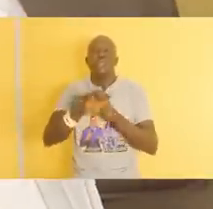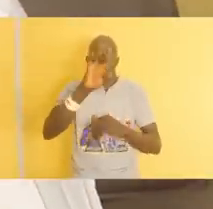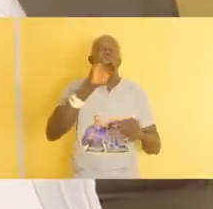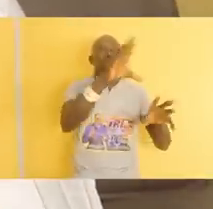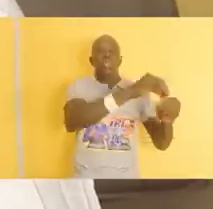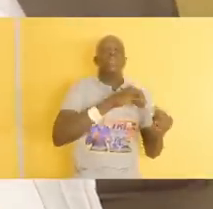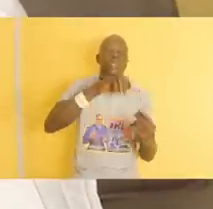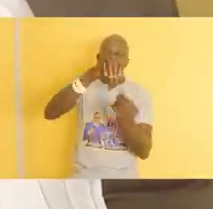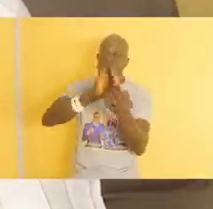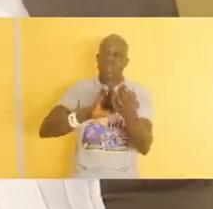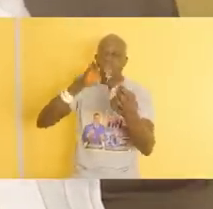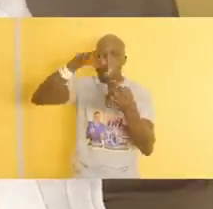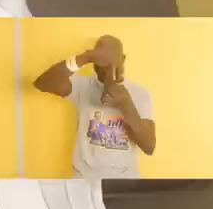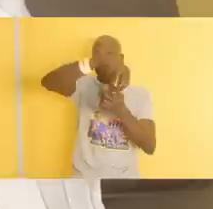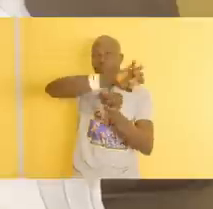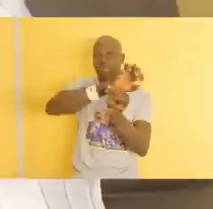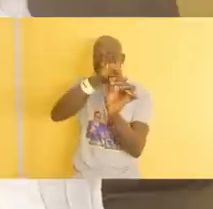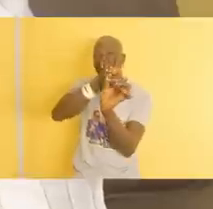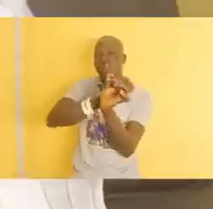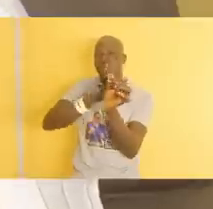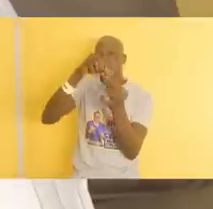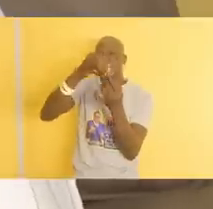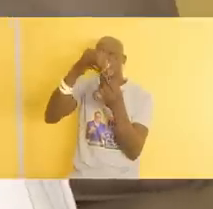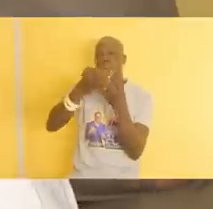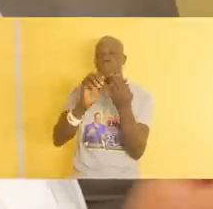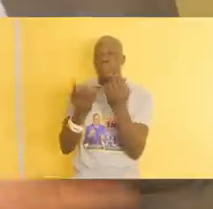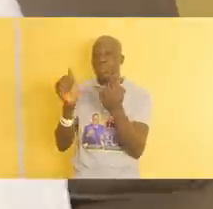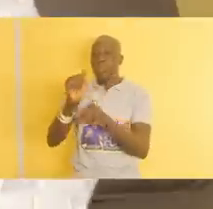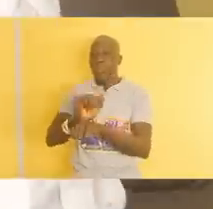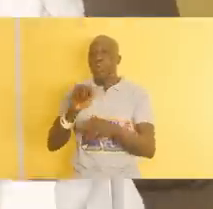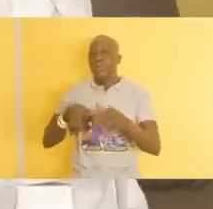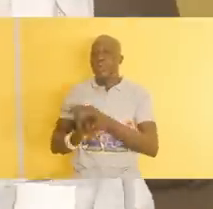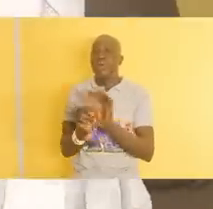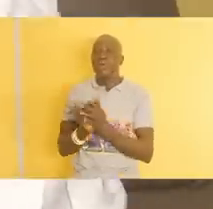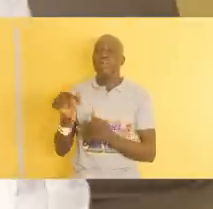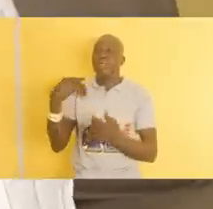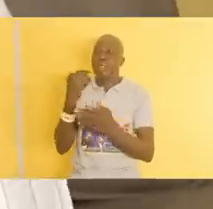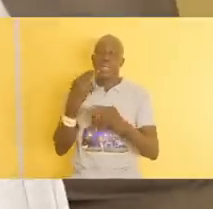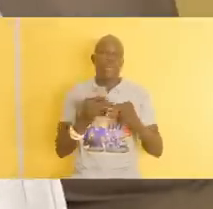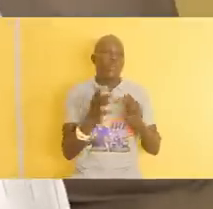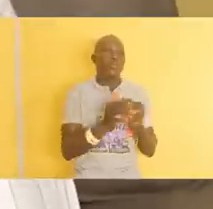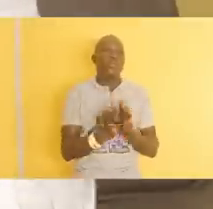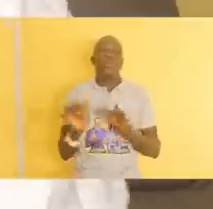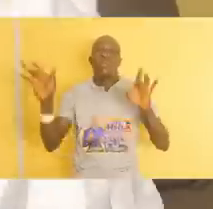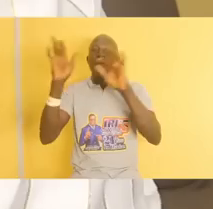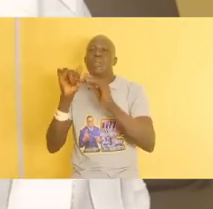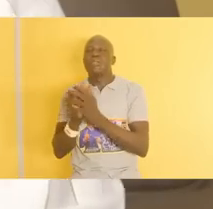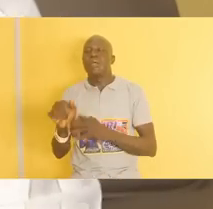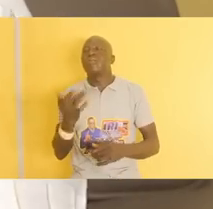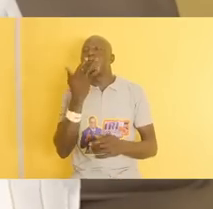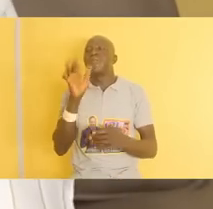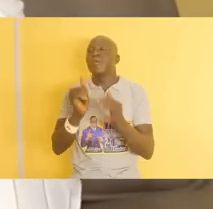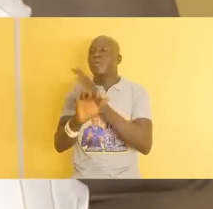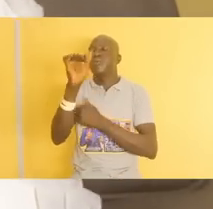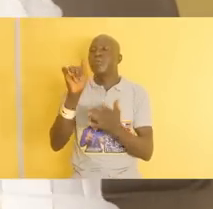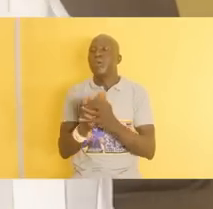Come along with your banana. Mo dani. A fe se wuli ko. Mero ka tabia sara. A no la to jure ri. Lo ko Jesu. O ma